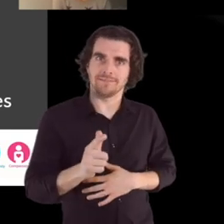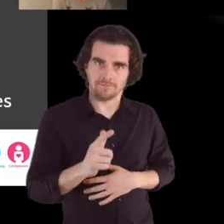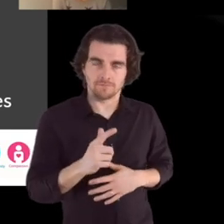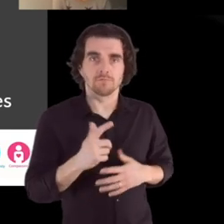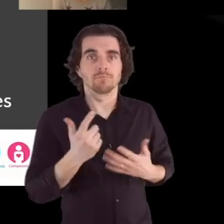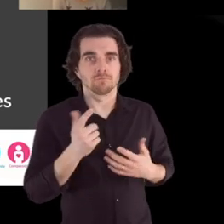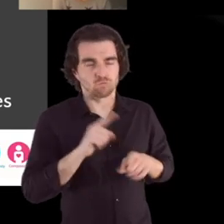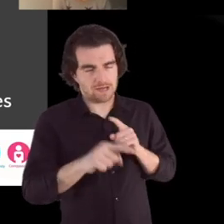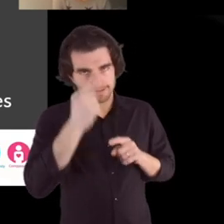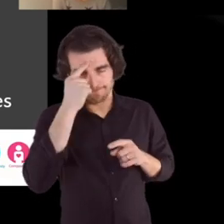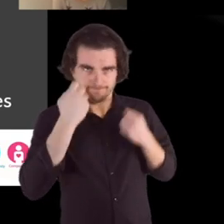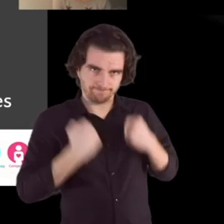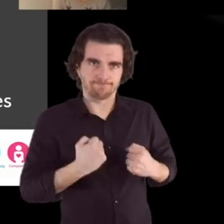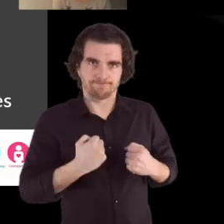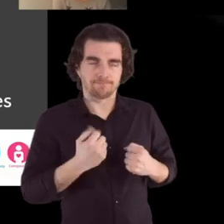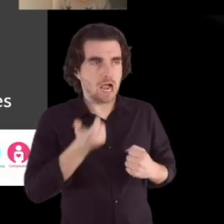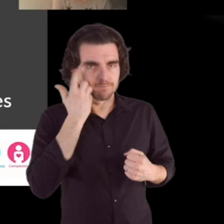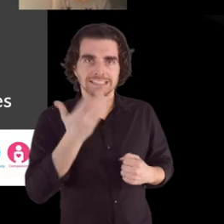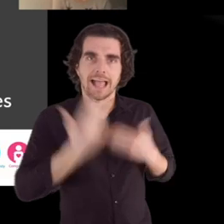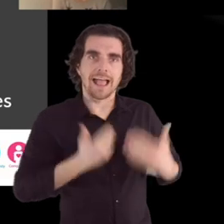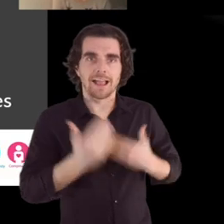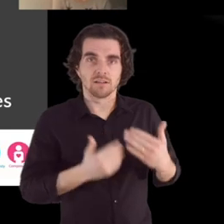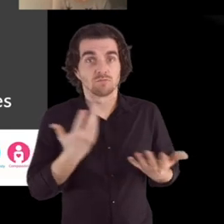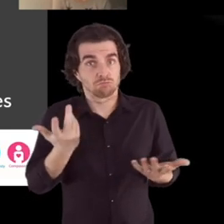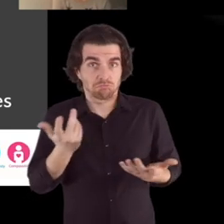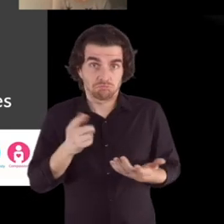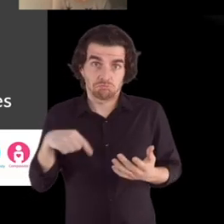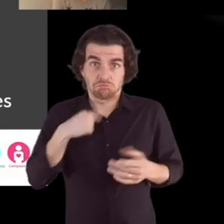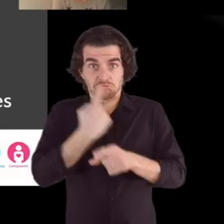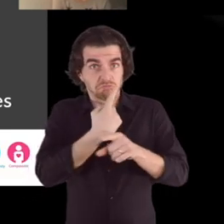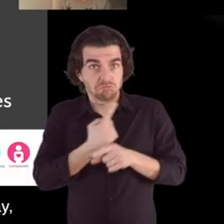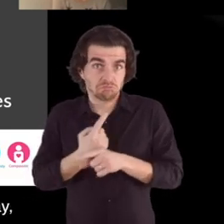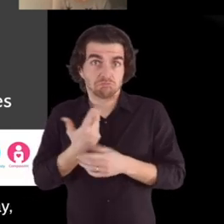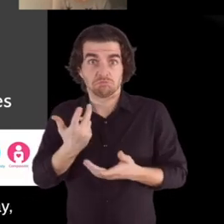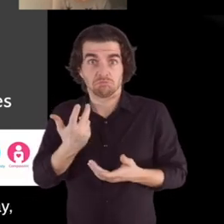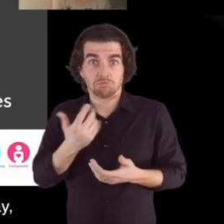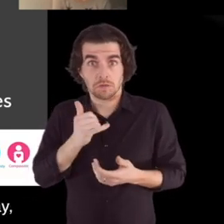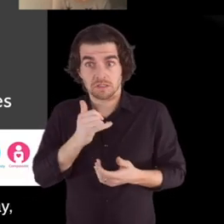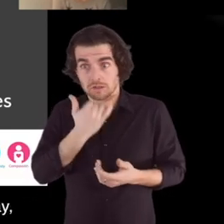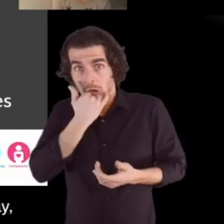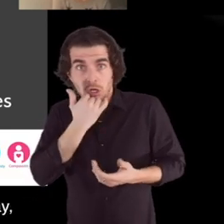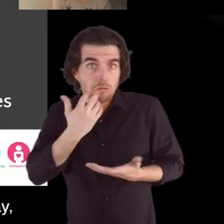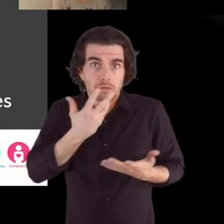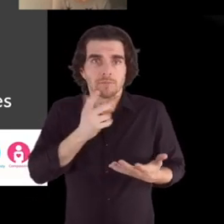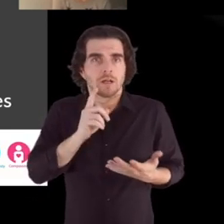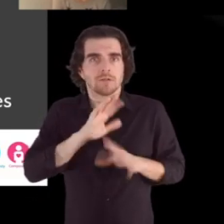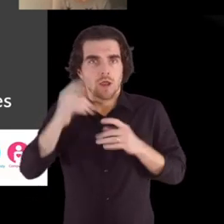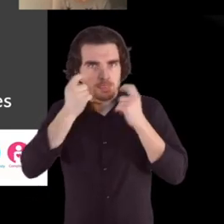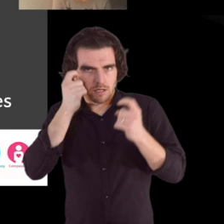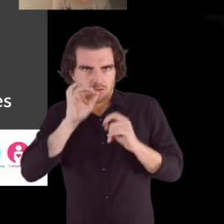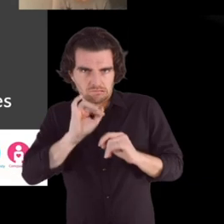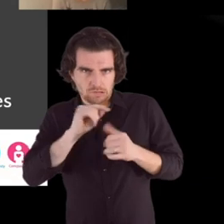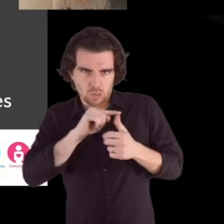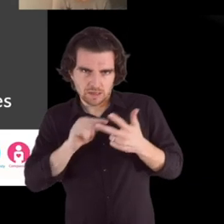have come in 2020 and trying to really incorporate this gratitude into our daily lives. And, you know, whether it's, as we were saying earlier on, when you're